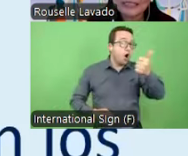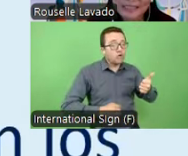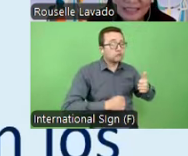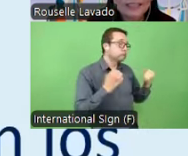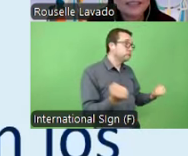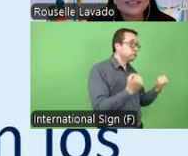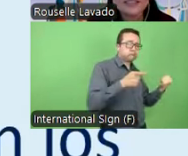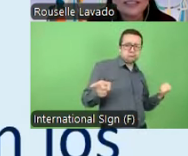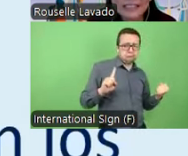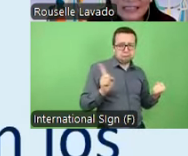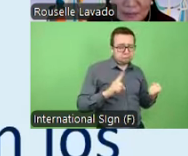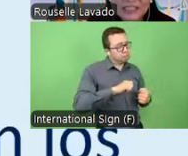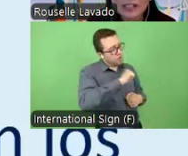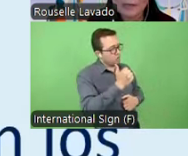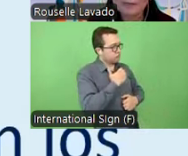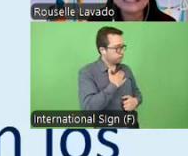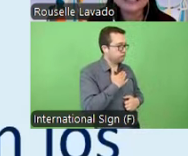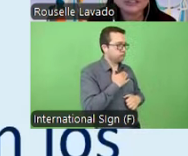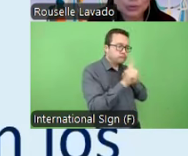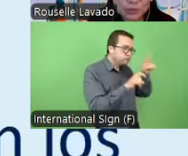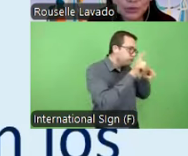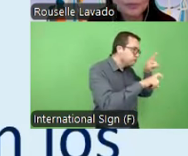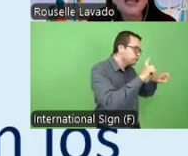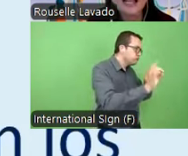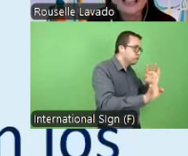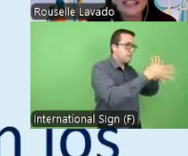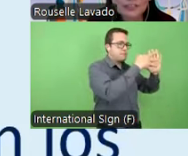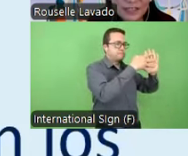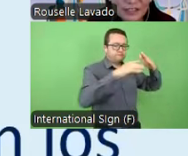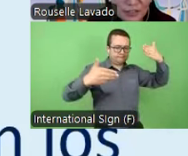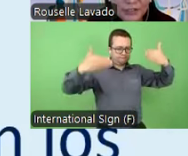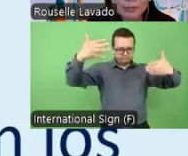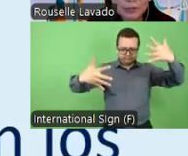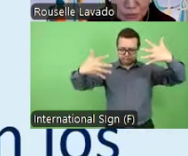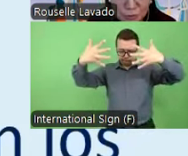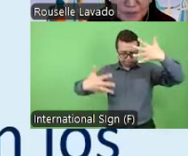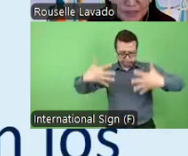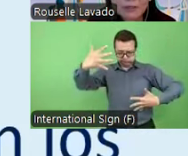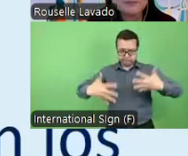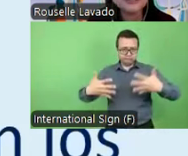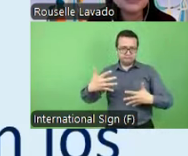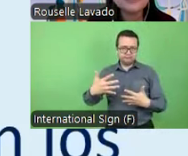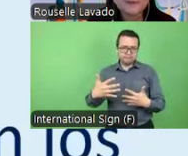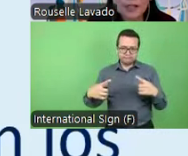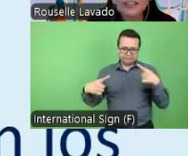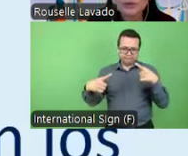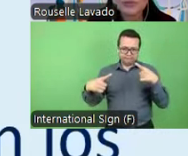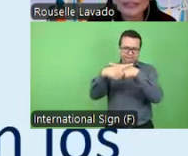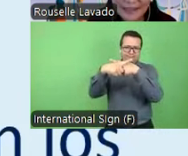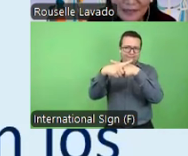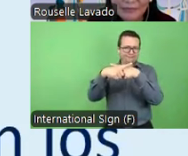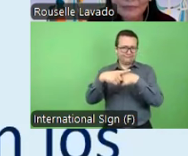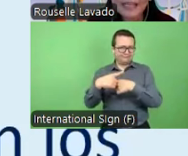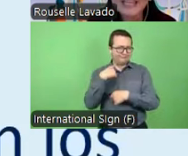fully see. This limits our capacity to identify the vulnerable groups, monitor progress